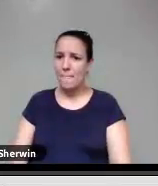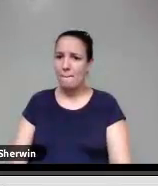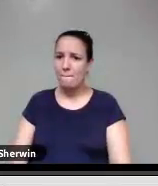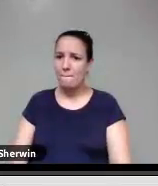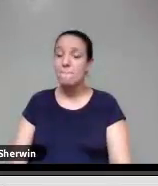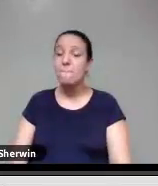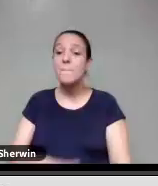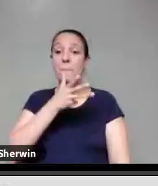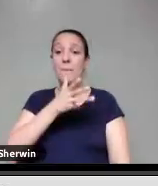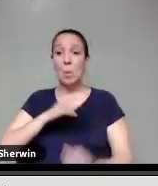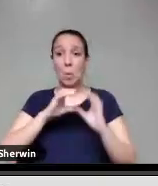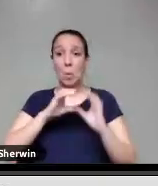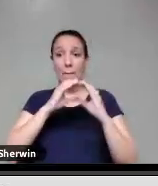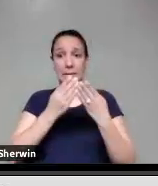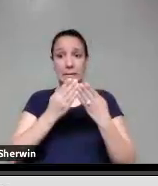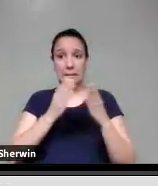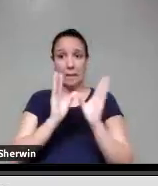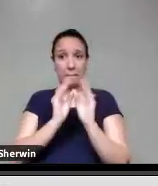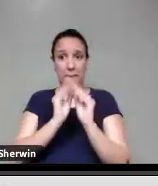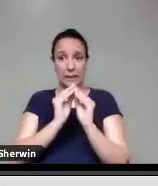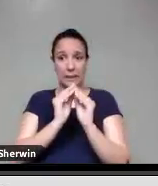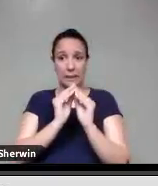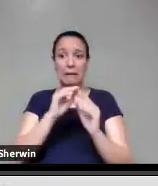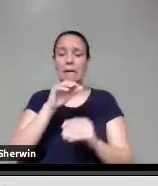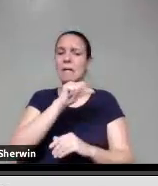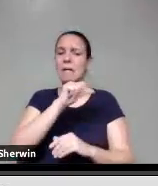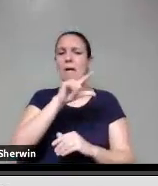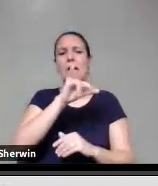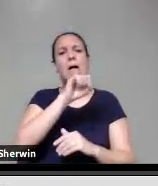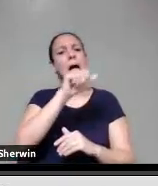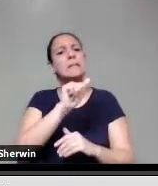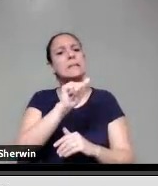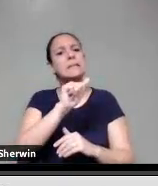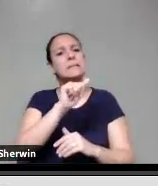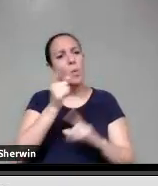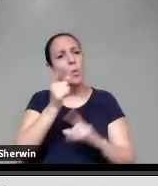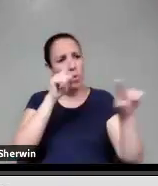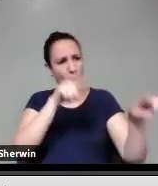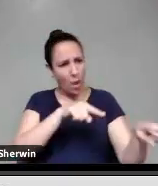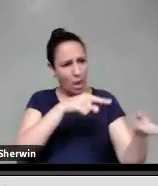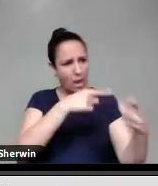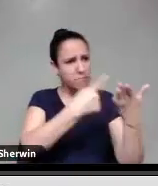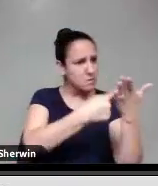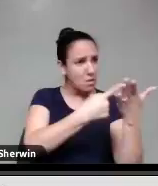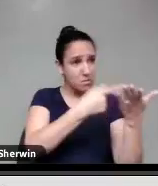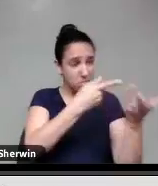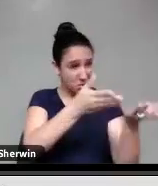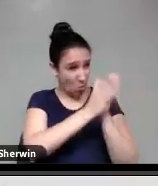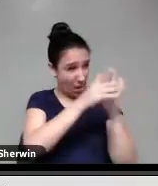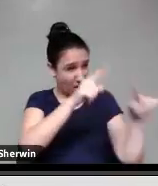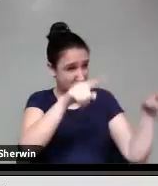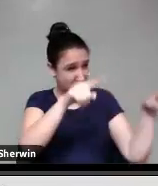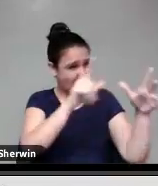Women's Club meeting. Alyssa, when you spoke there, did you ask them for input as far as what the library could offer them?